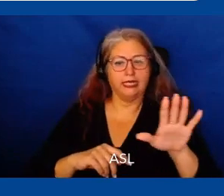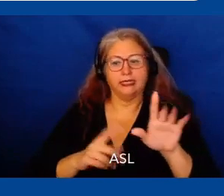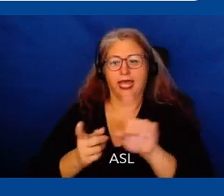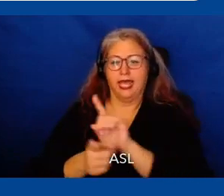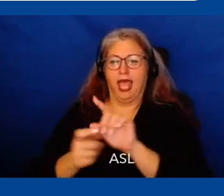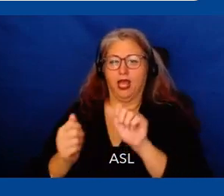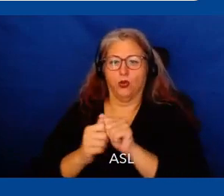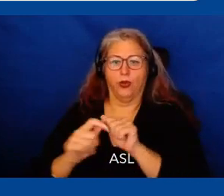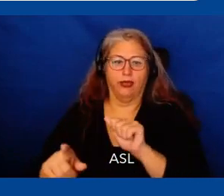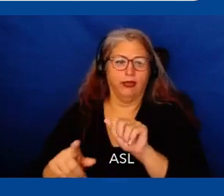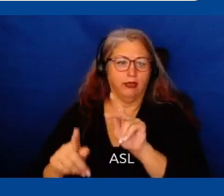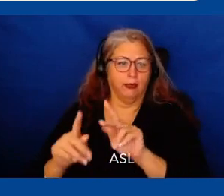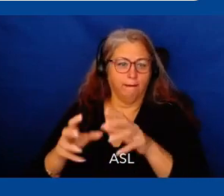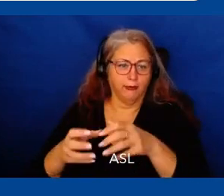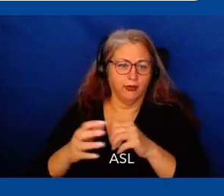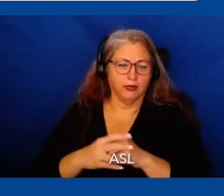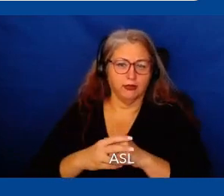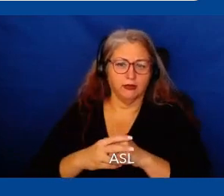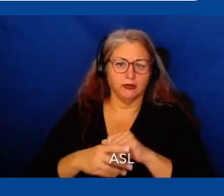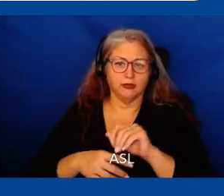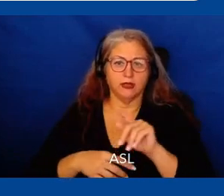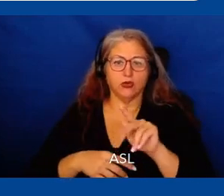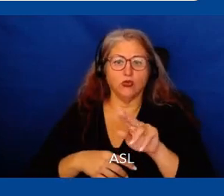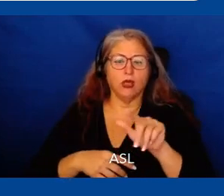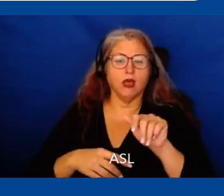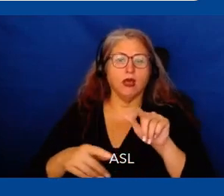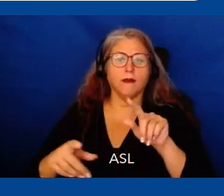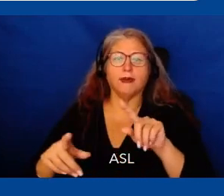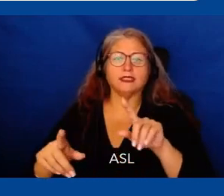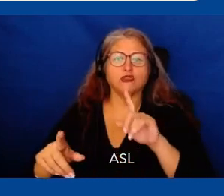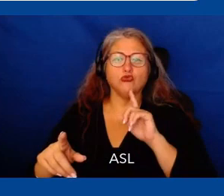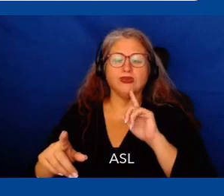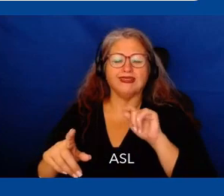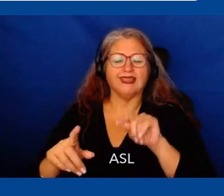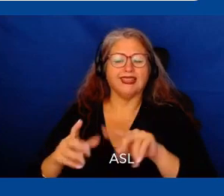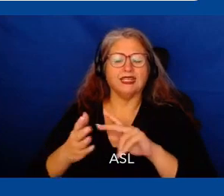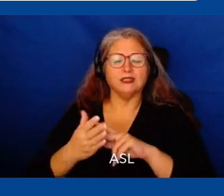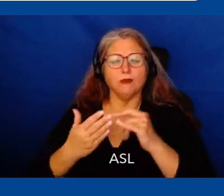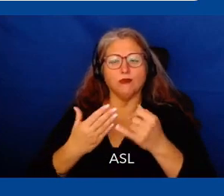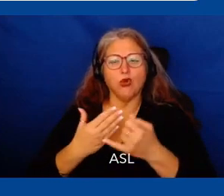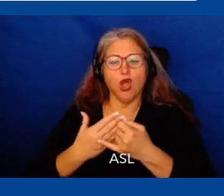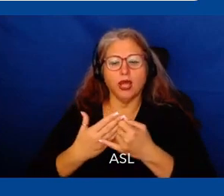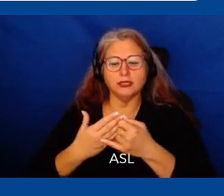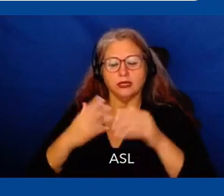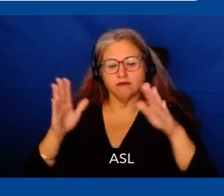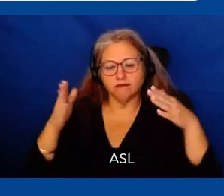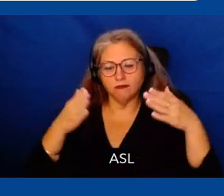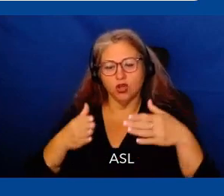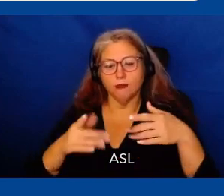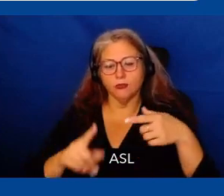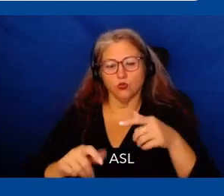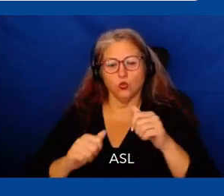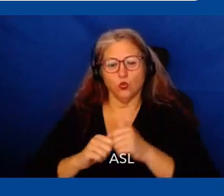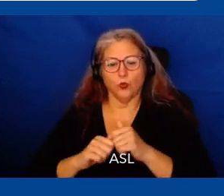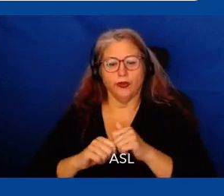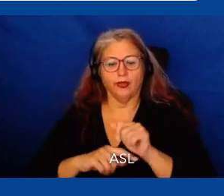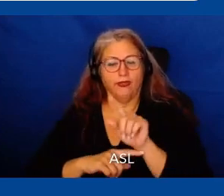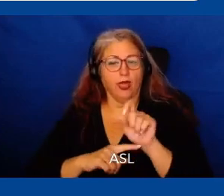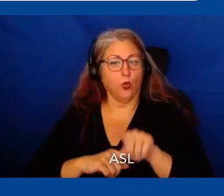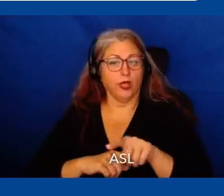Hubula. Um, so it's really a project that is framed around the question